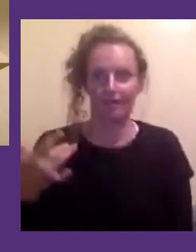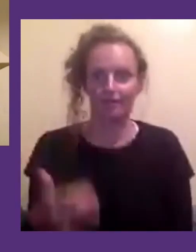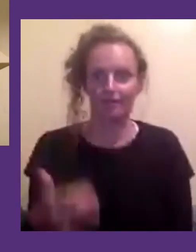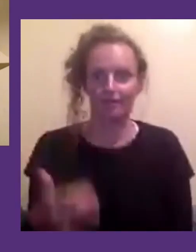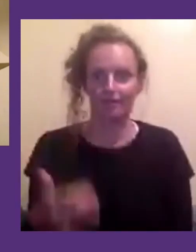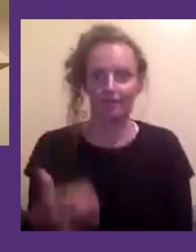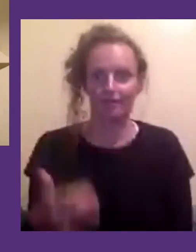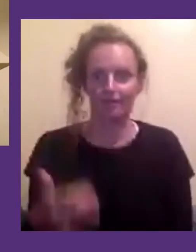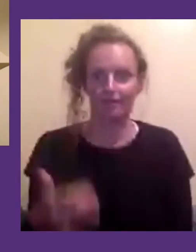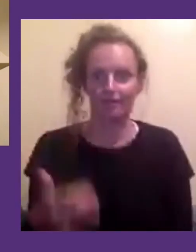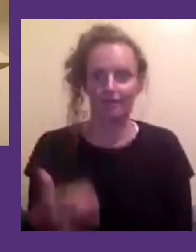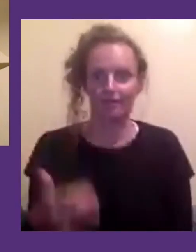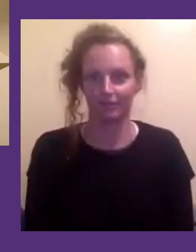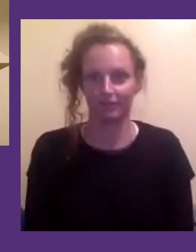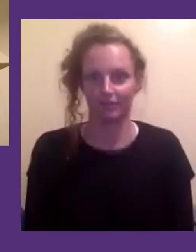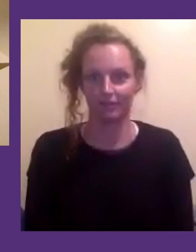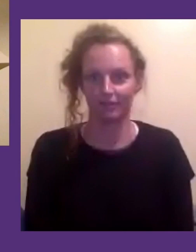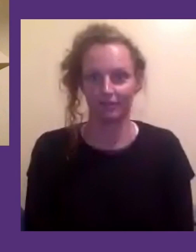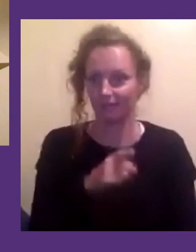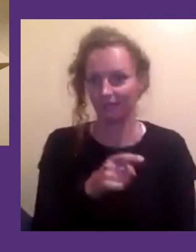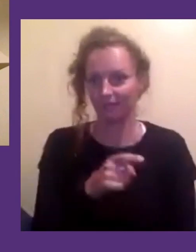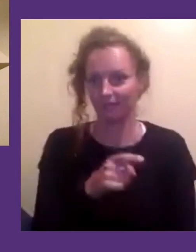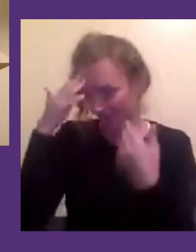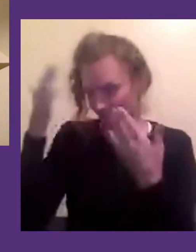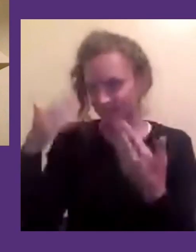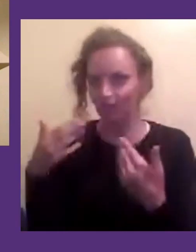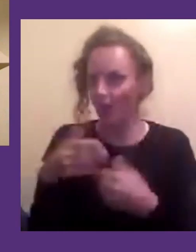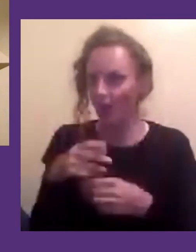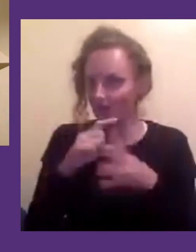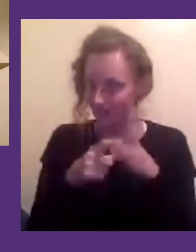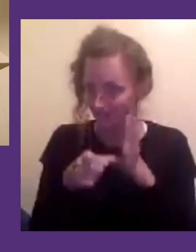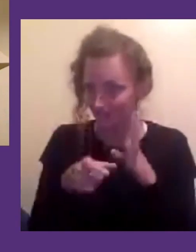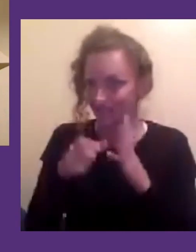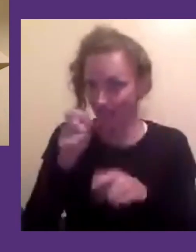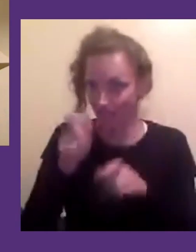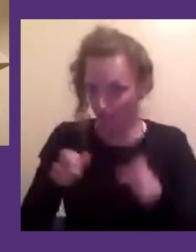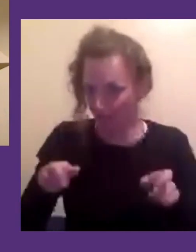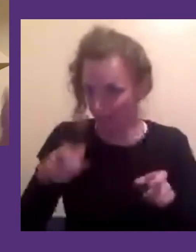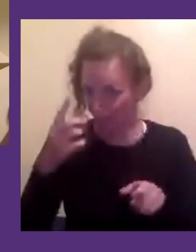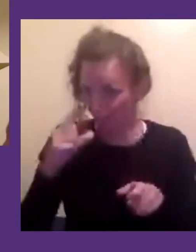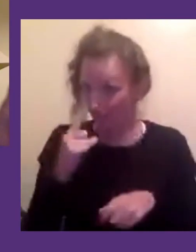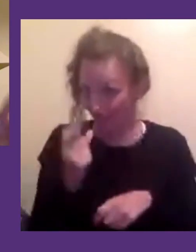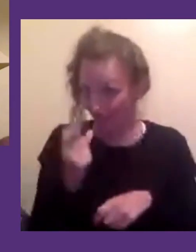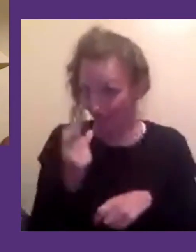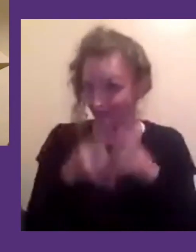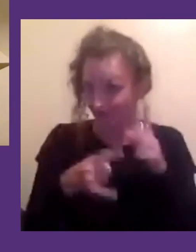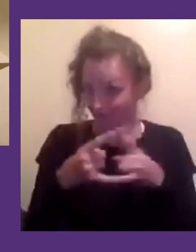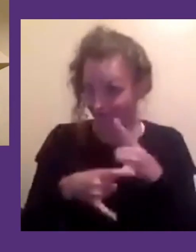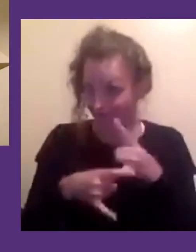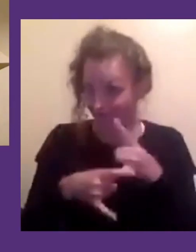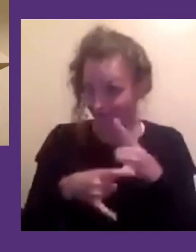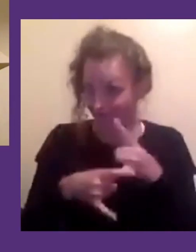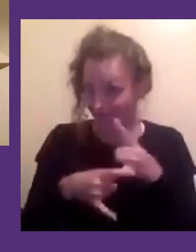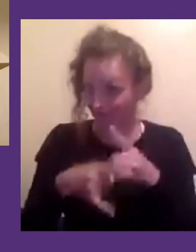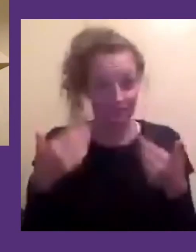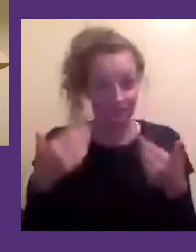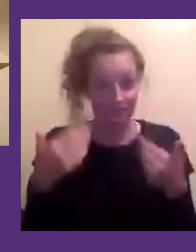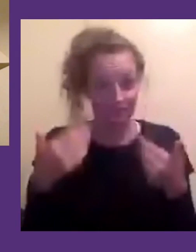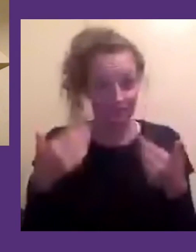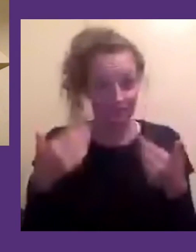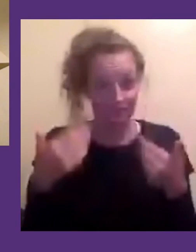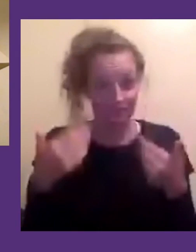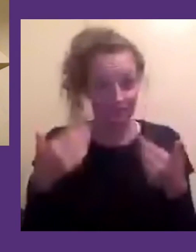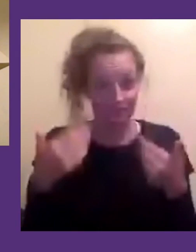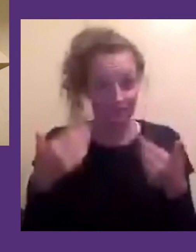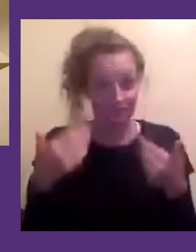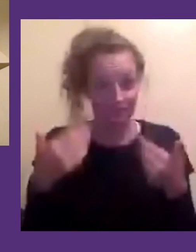is it a big moment for you to realise this? Yeah, thanks. I know, but you make a good point there. It